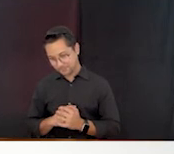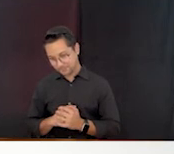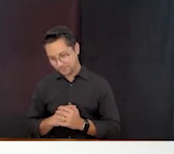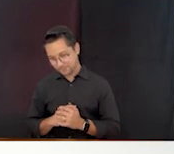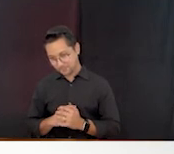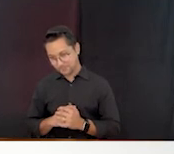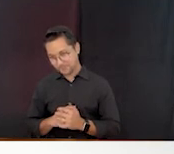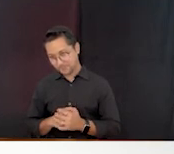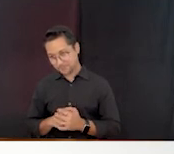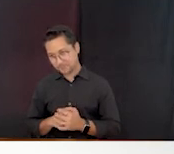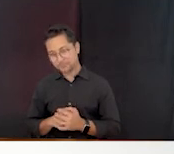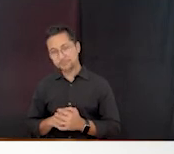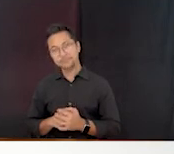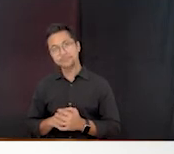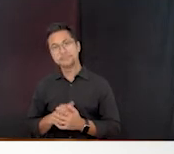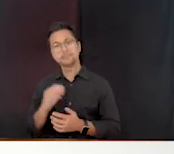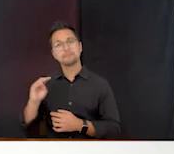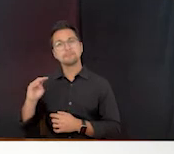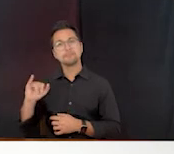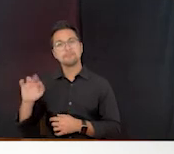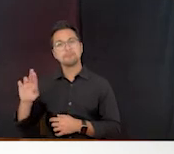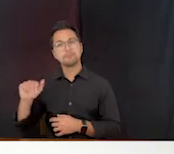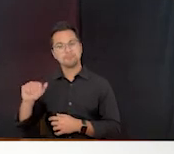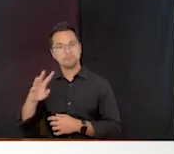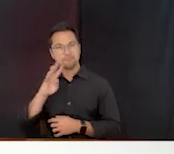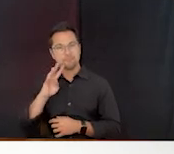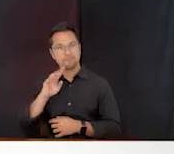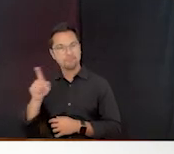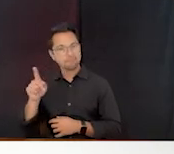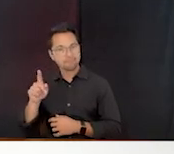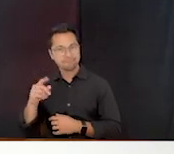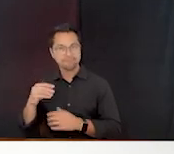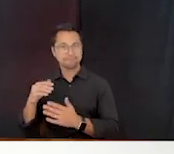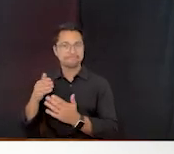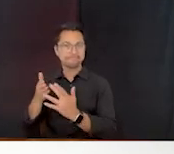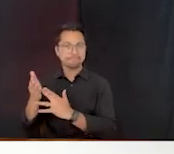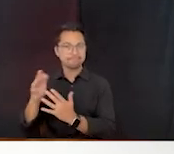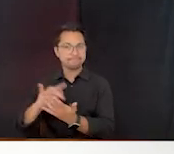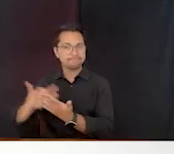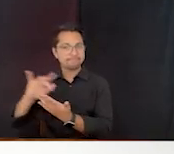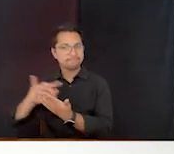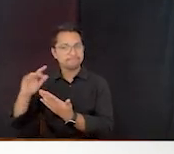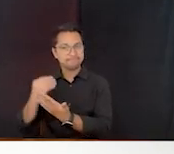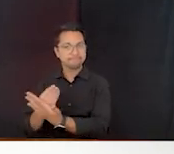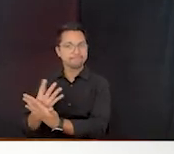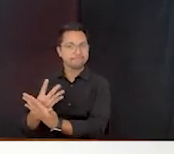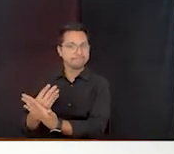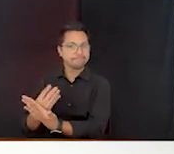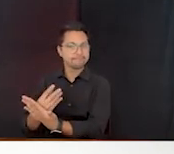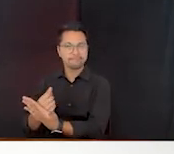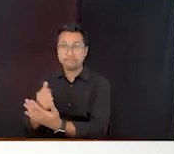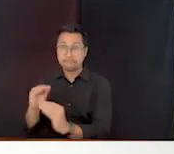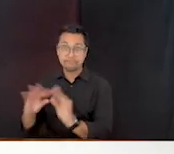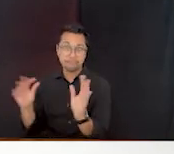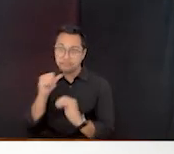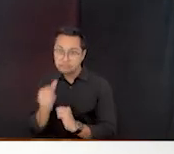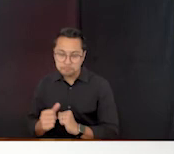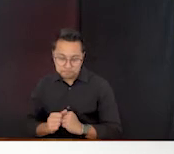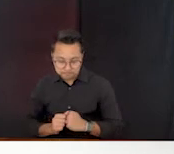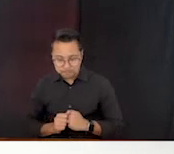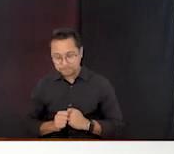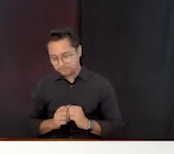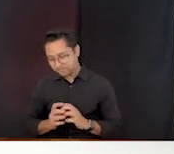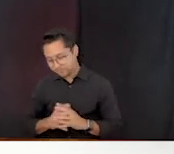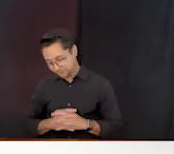assistive technology into visual impairment, and sometimes, right now, I'm dealing with an eye infection. So not to get too